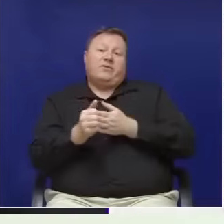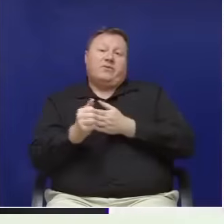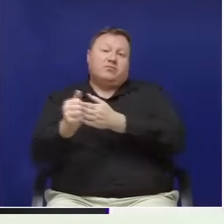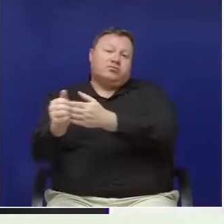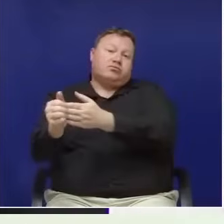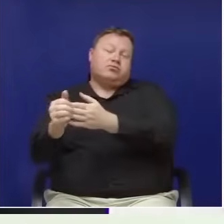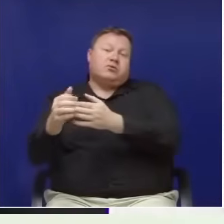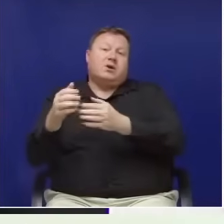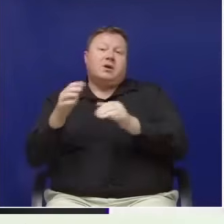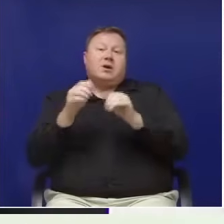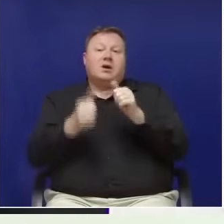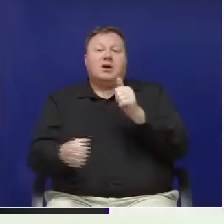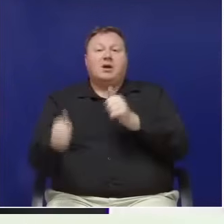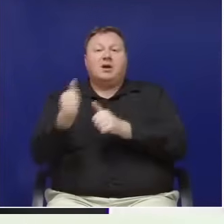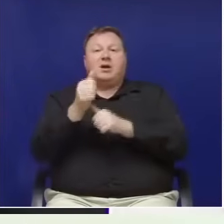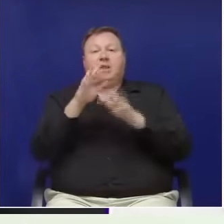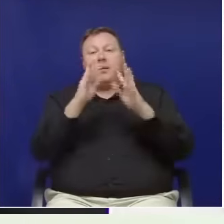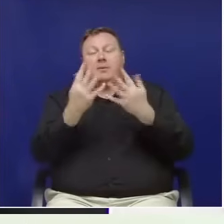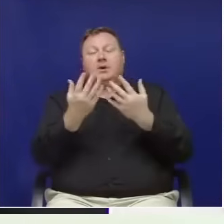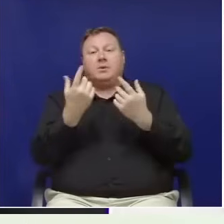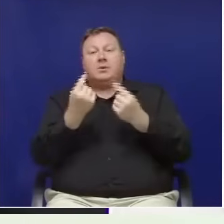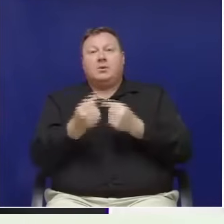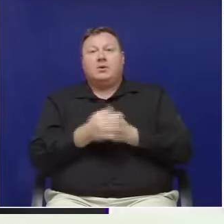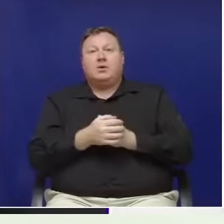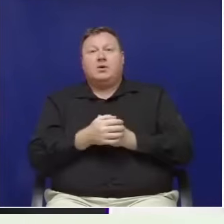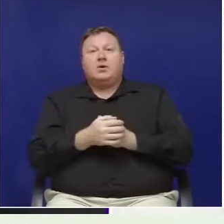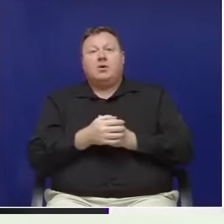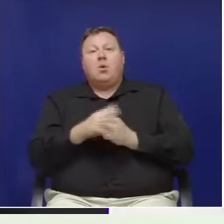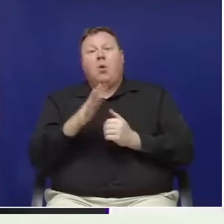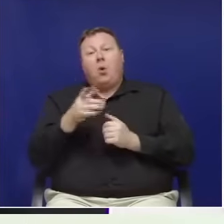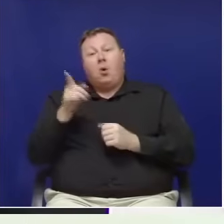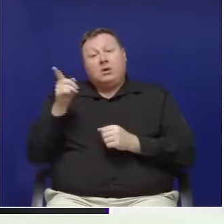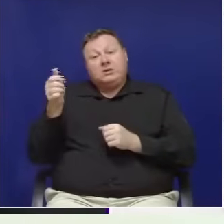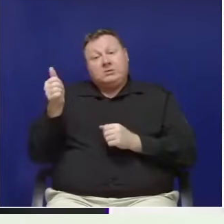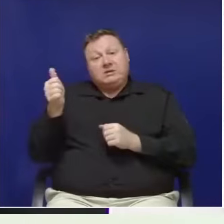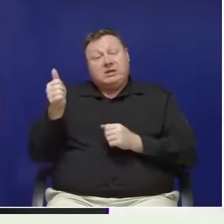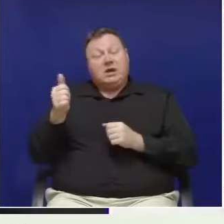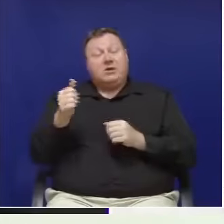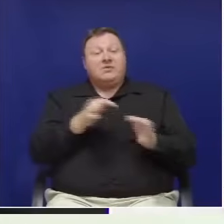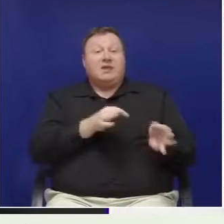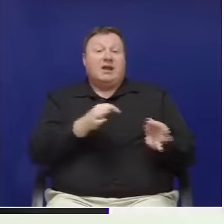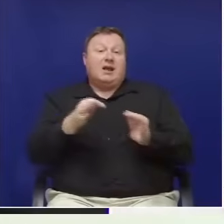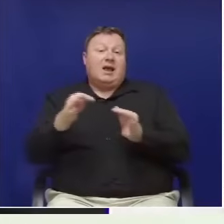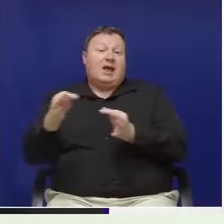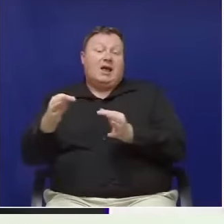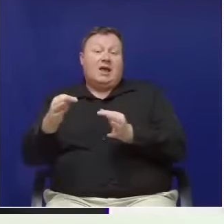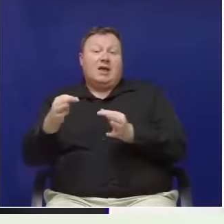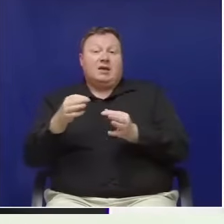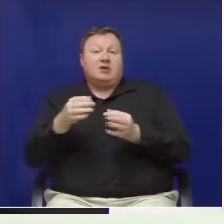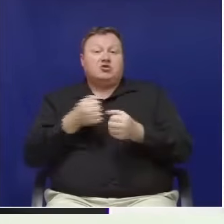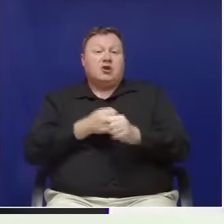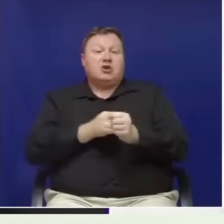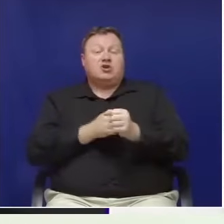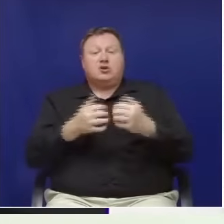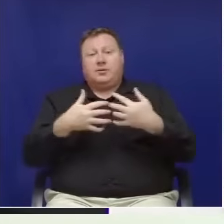still going to apply delaying tactics, then I don't think we should have him as a